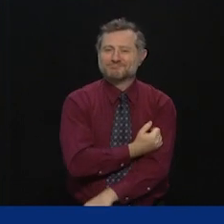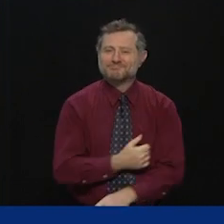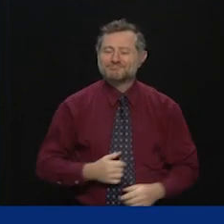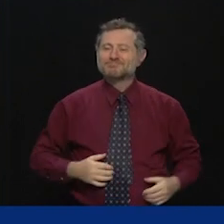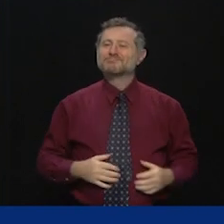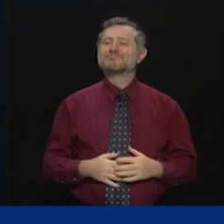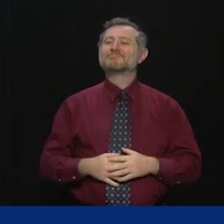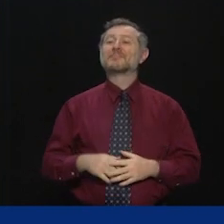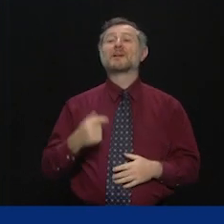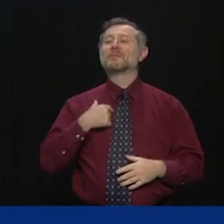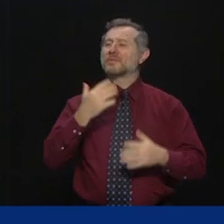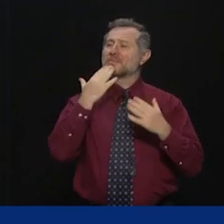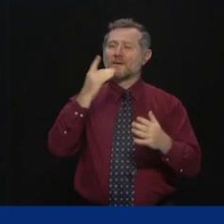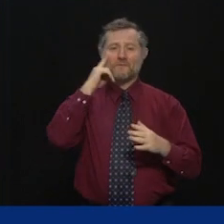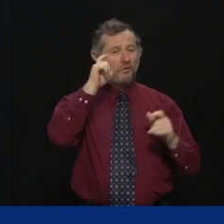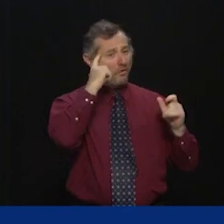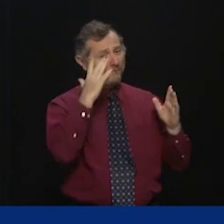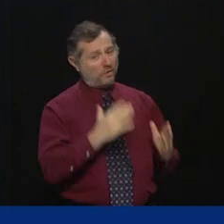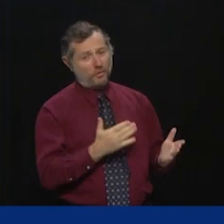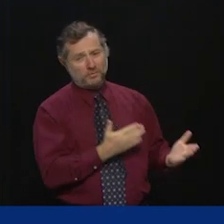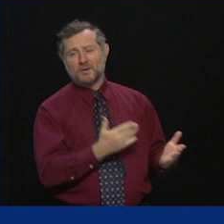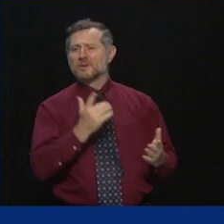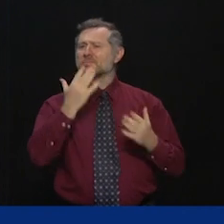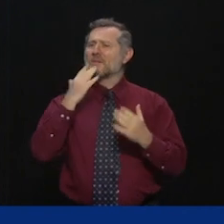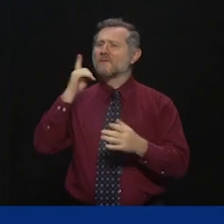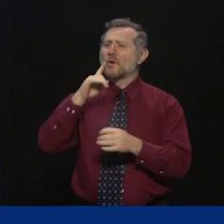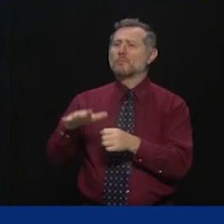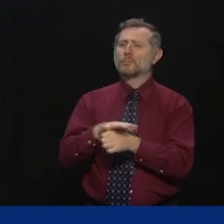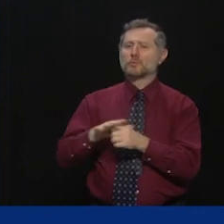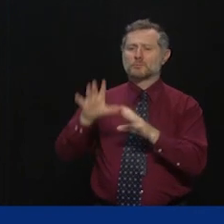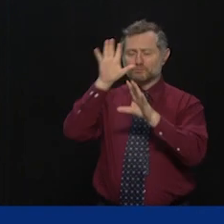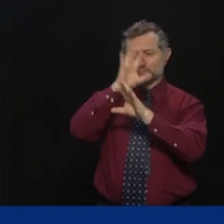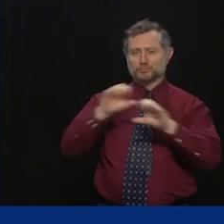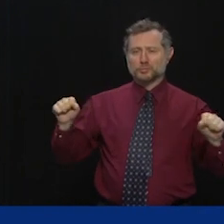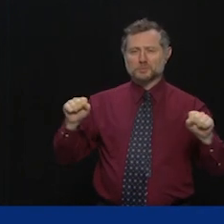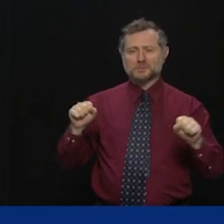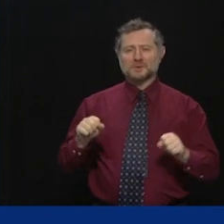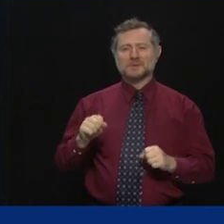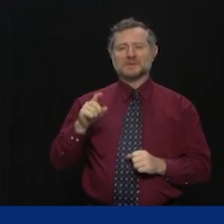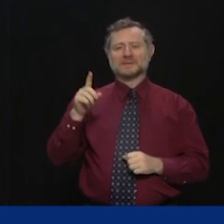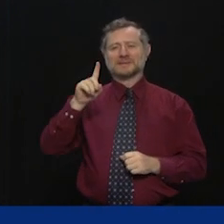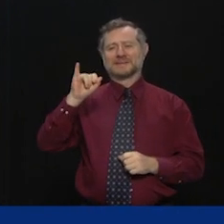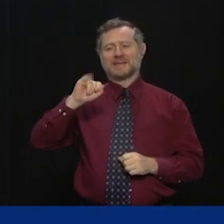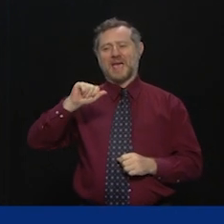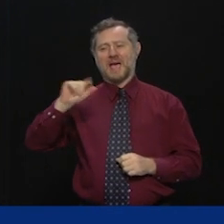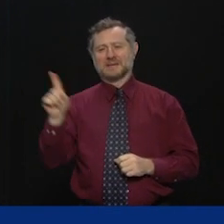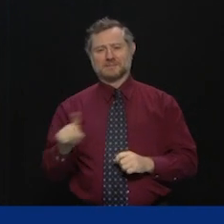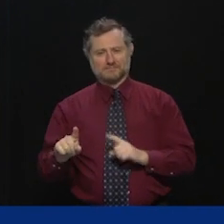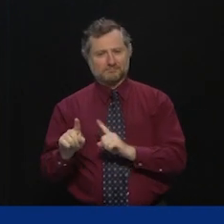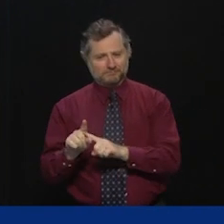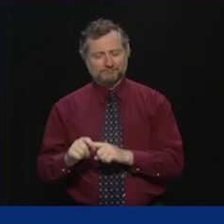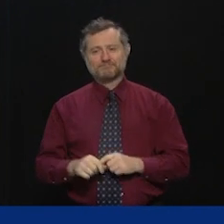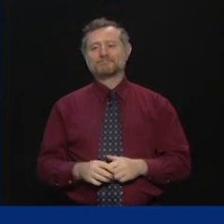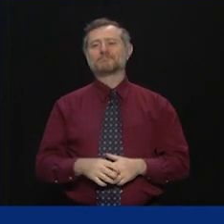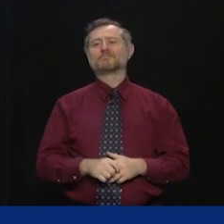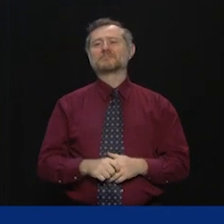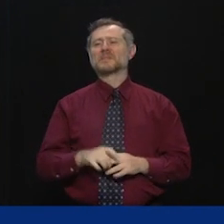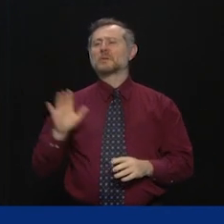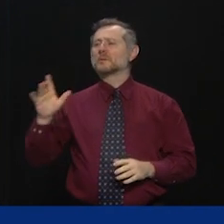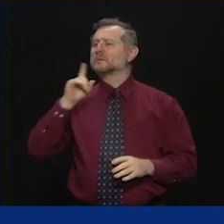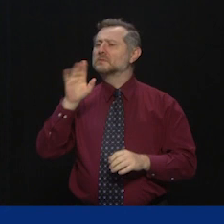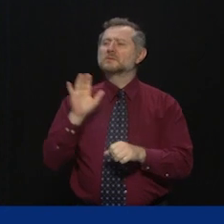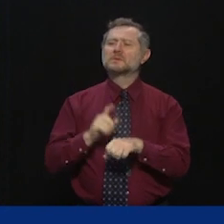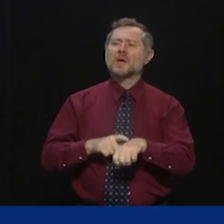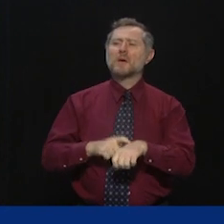want to thank the governor, Borough President Diaz, who has been no stranger in we're on his farewell tour. But he